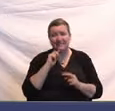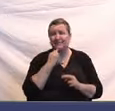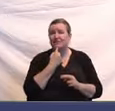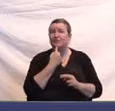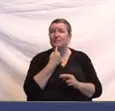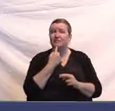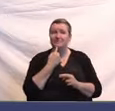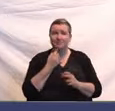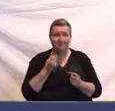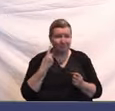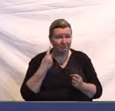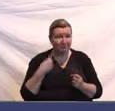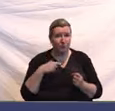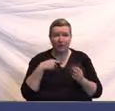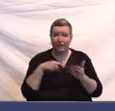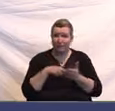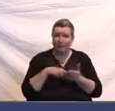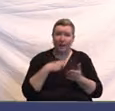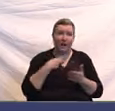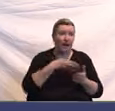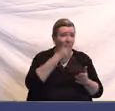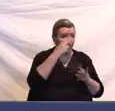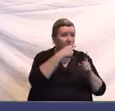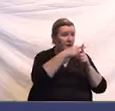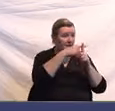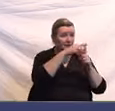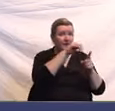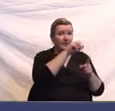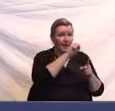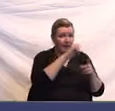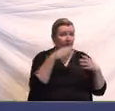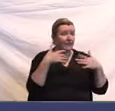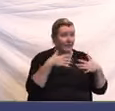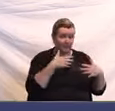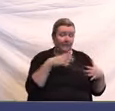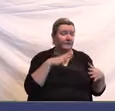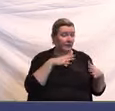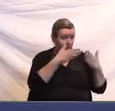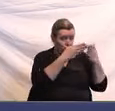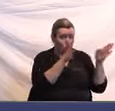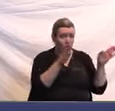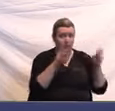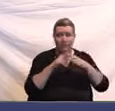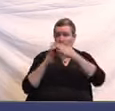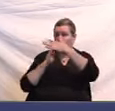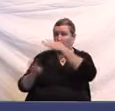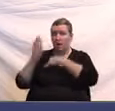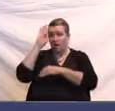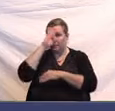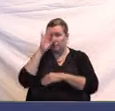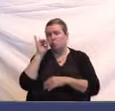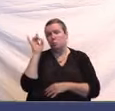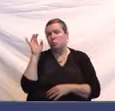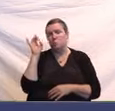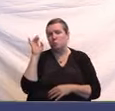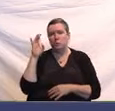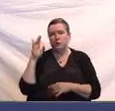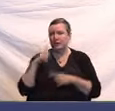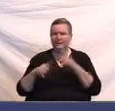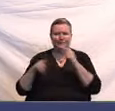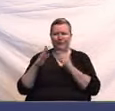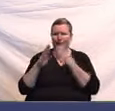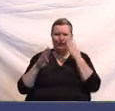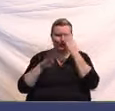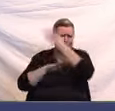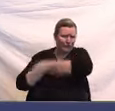high positive case numbers as a general matter, but we cannot breach the capacities